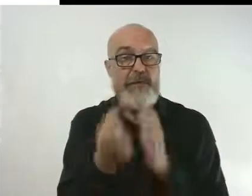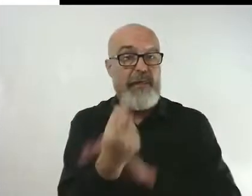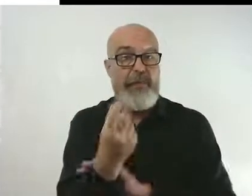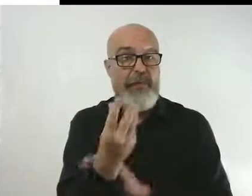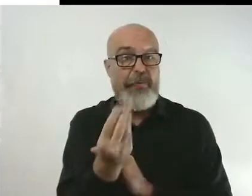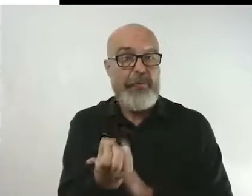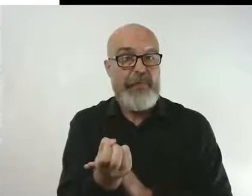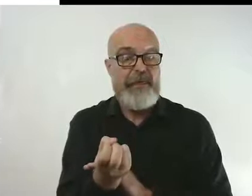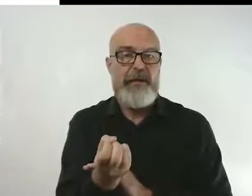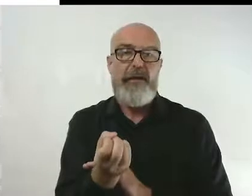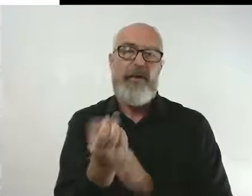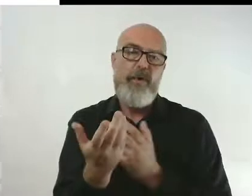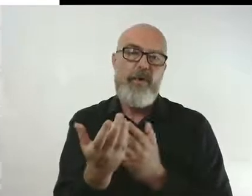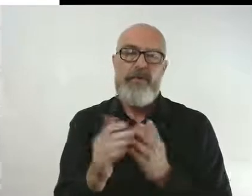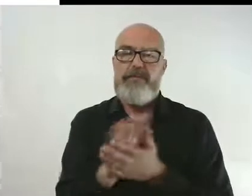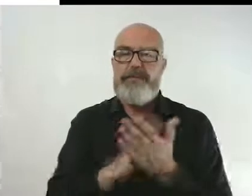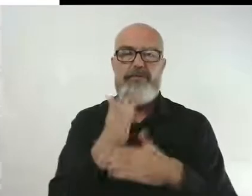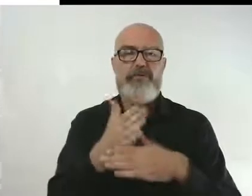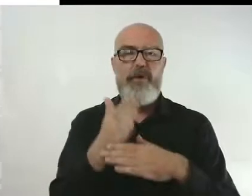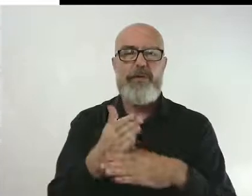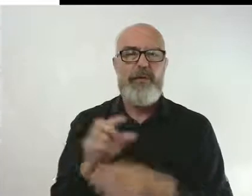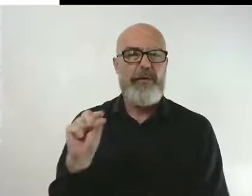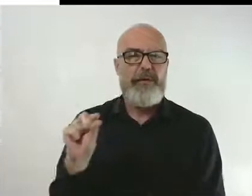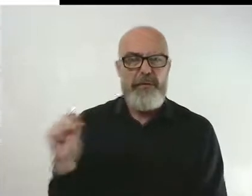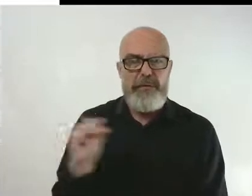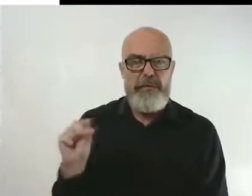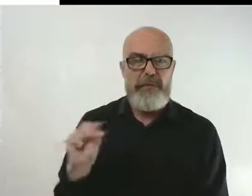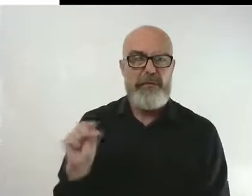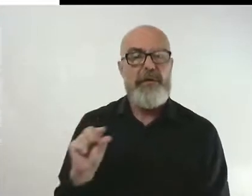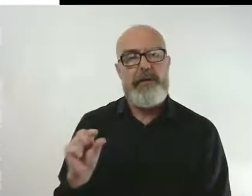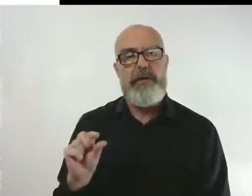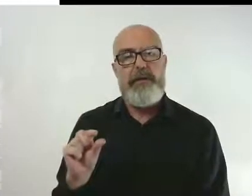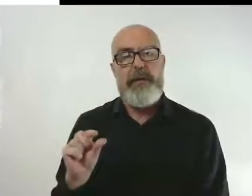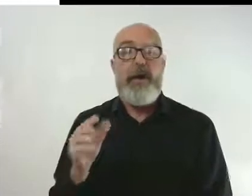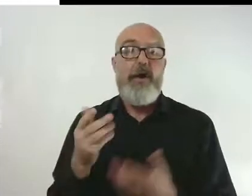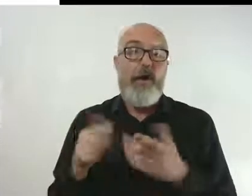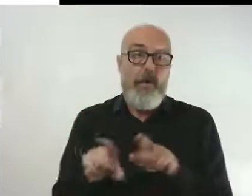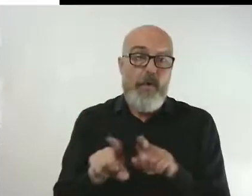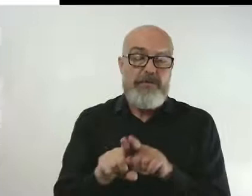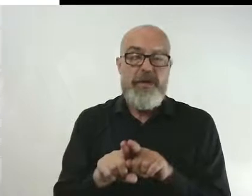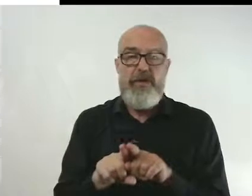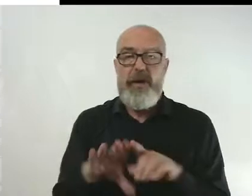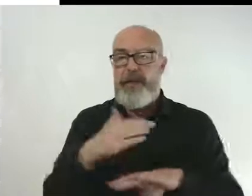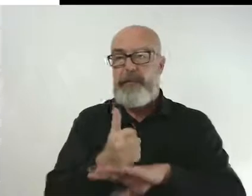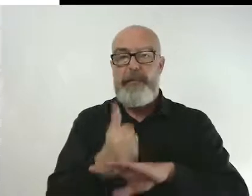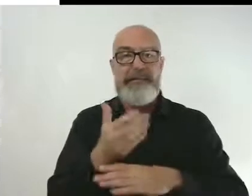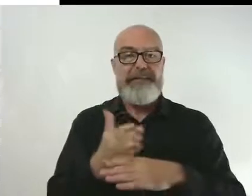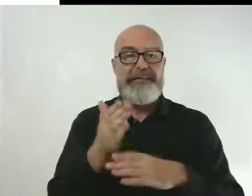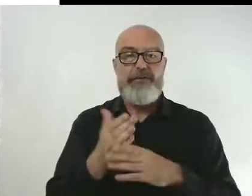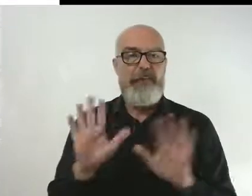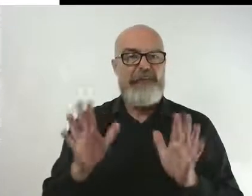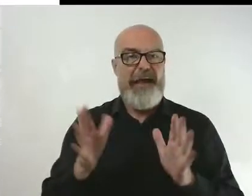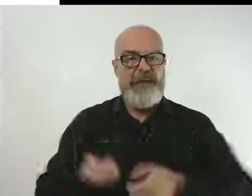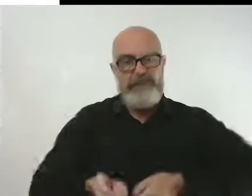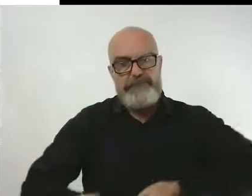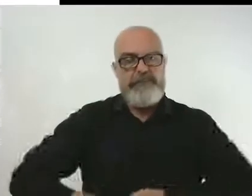limits employment opportunities, relegating people to more poorly paid jobs. Furthermore,